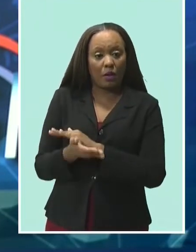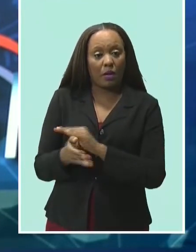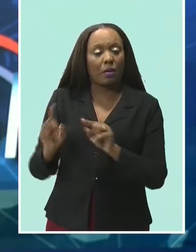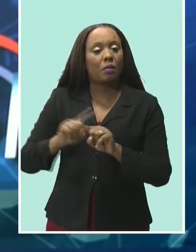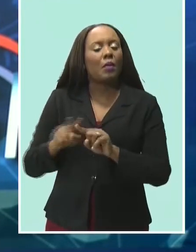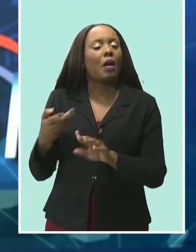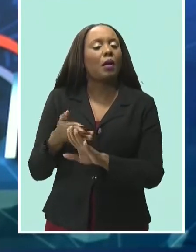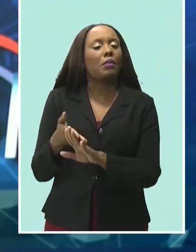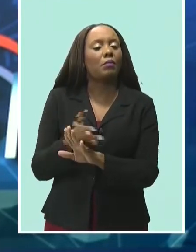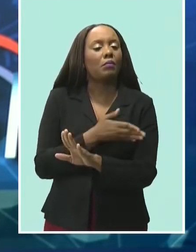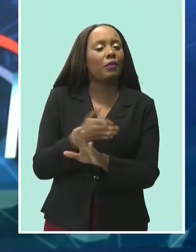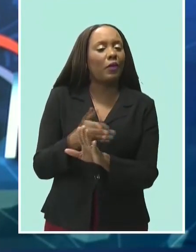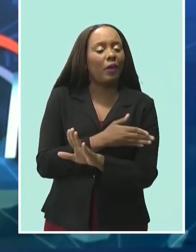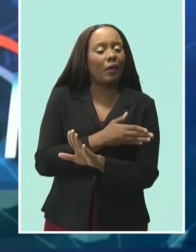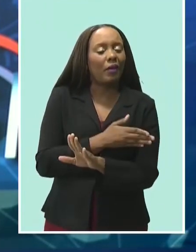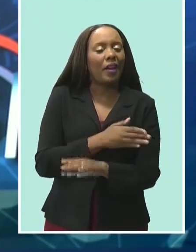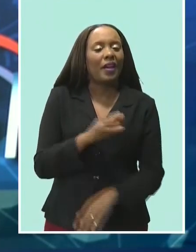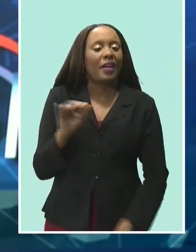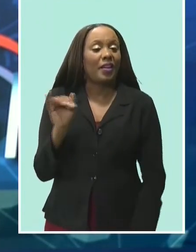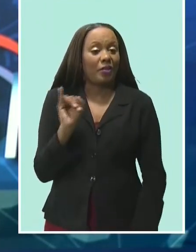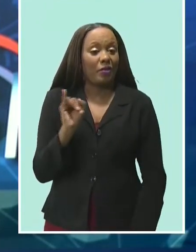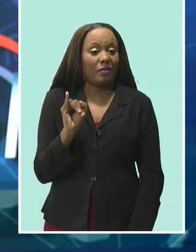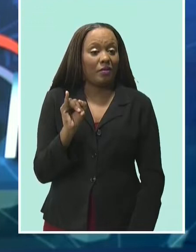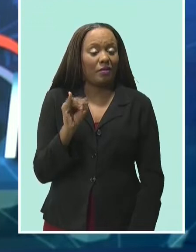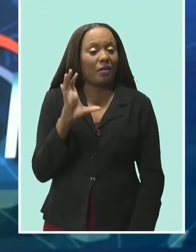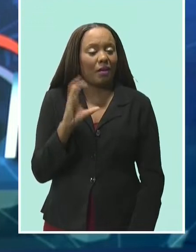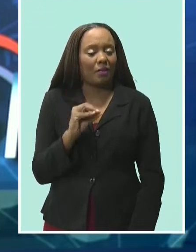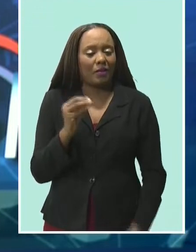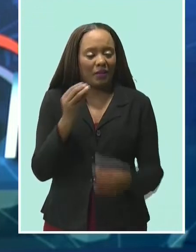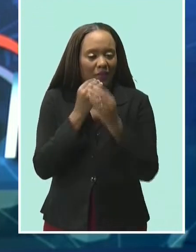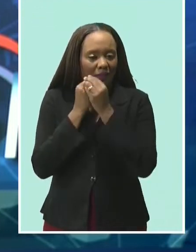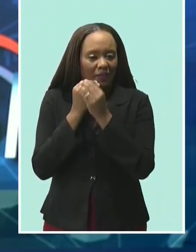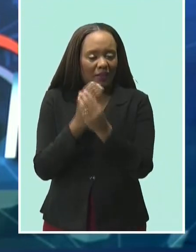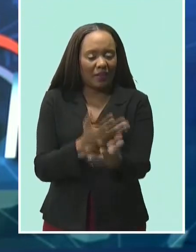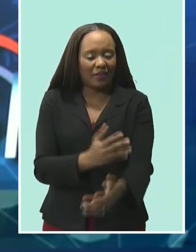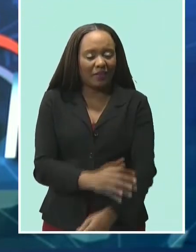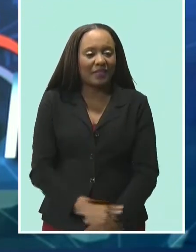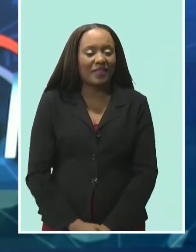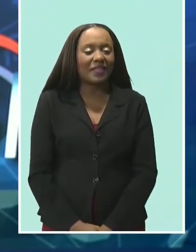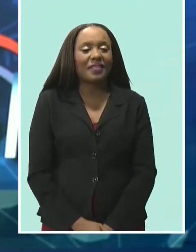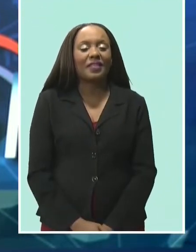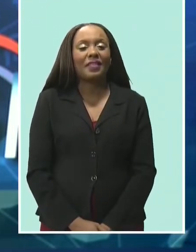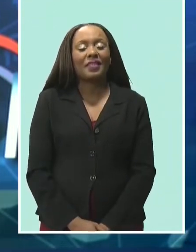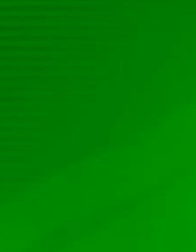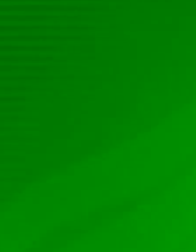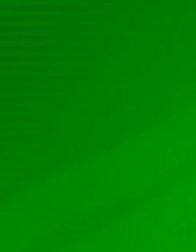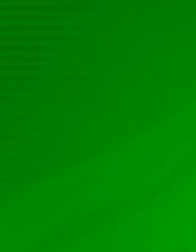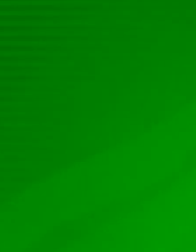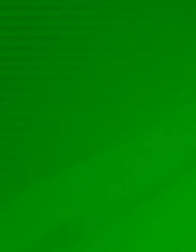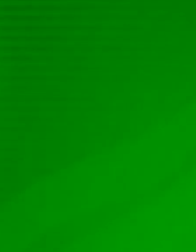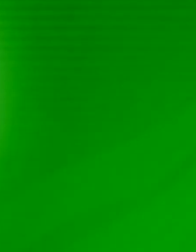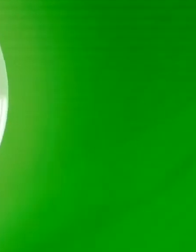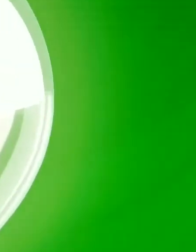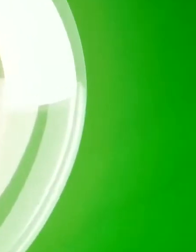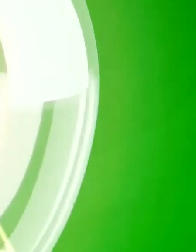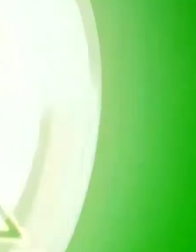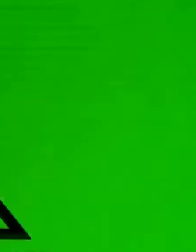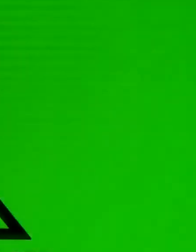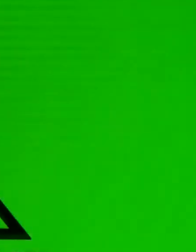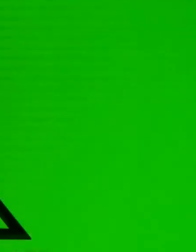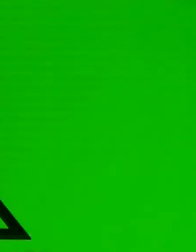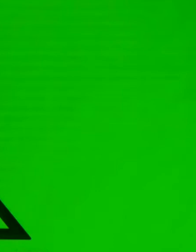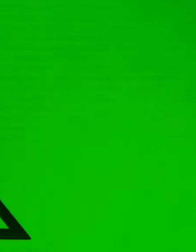the Red Force. But of course, before we get there, here is that tip from Cooperators General Insurance. This tip of the day is brought to you